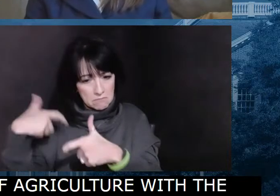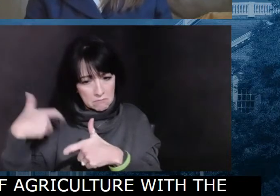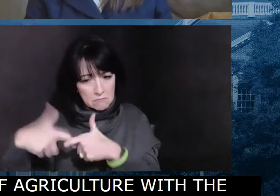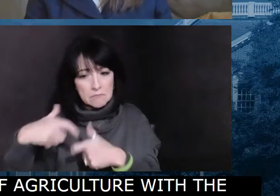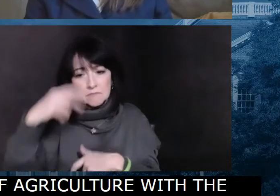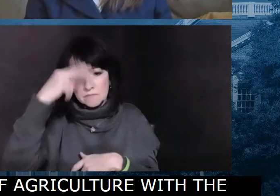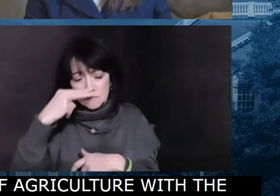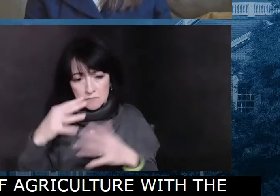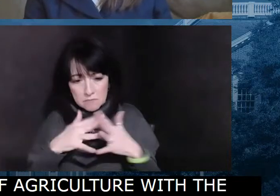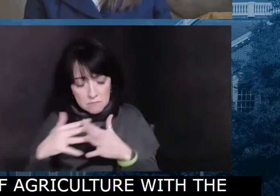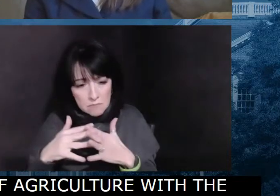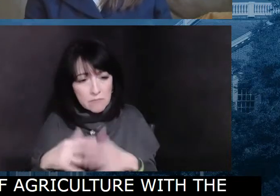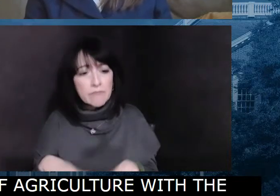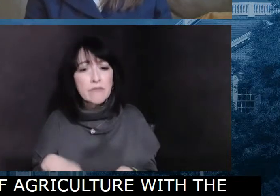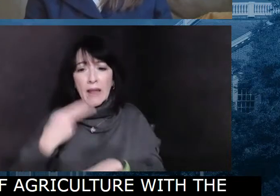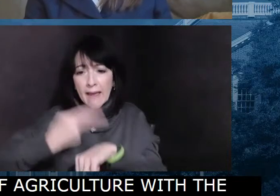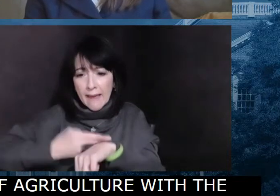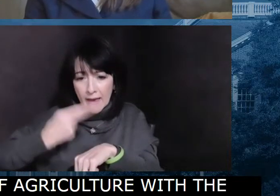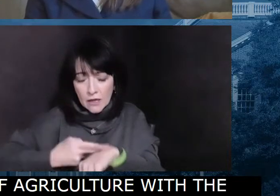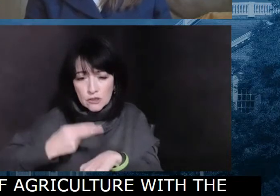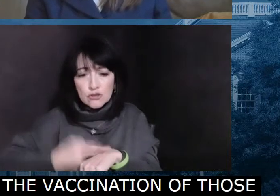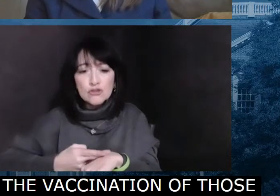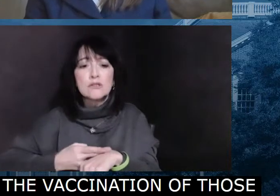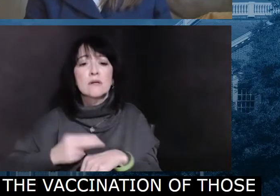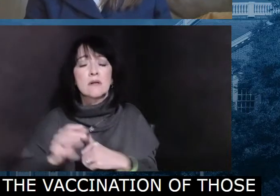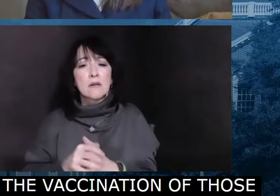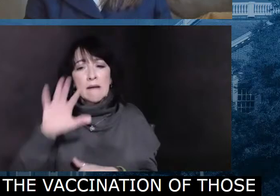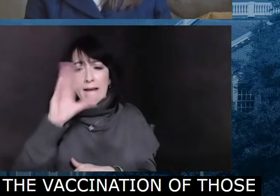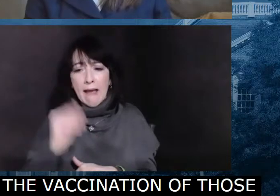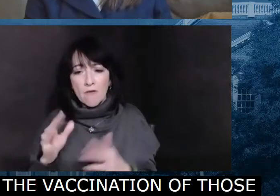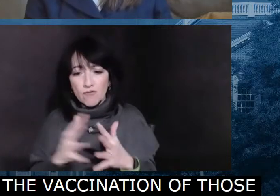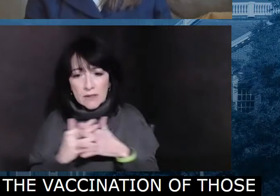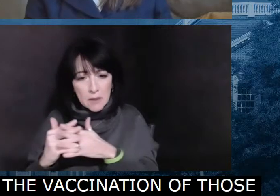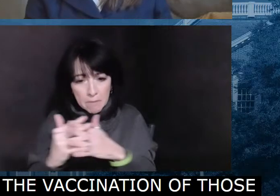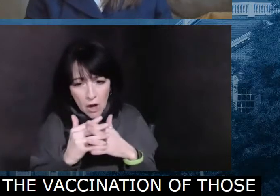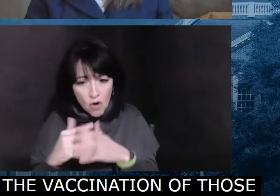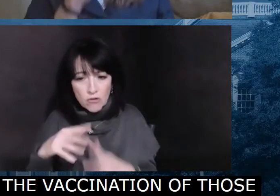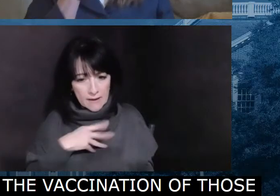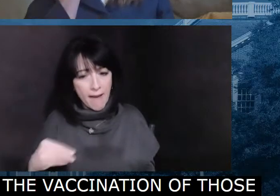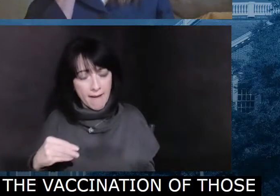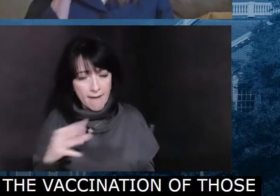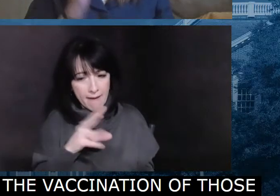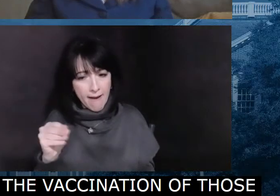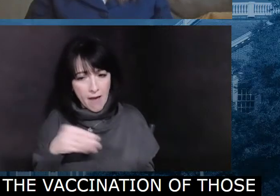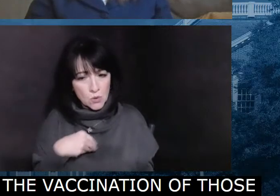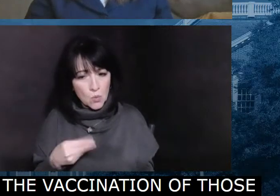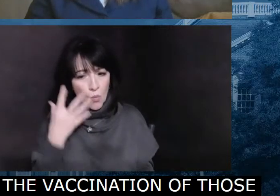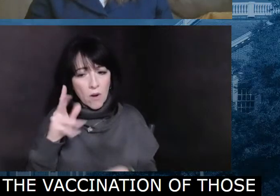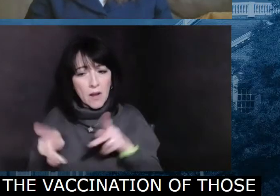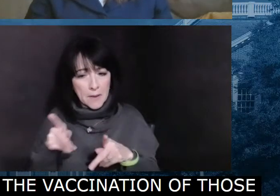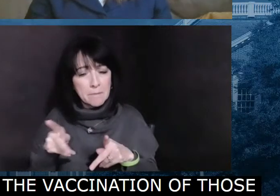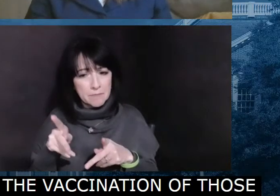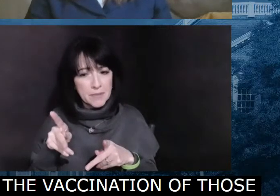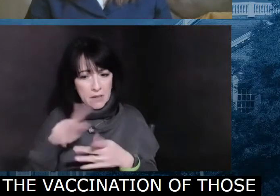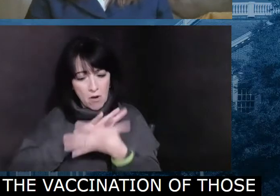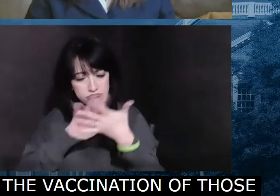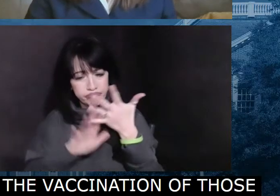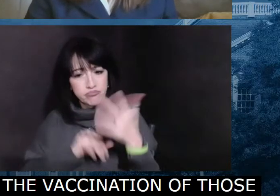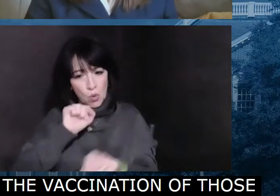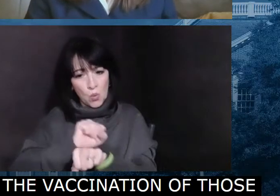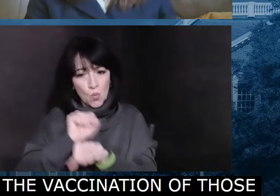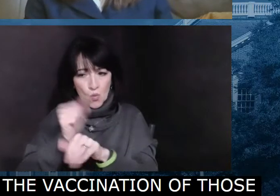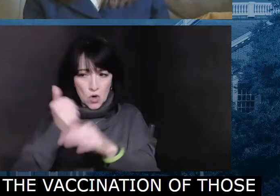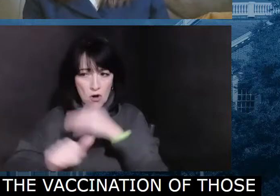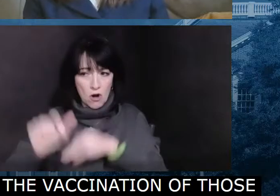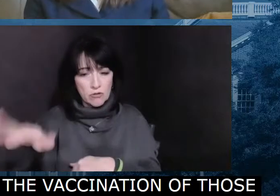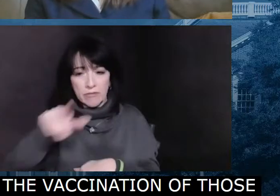Haitian Creole, African American, and Caucasian populations, and hope to be able to get through those workers quickly